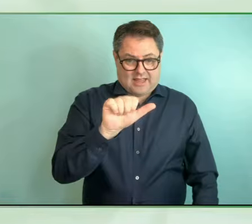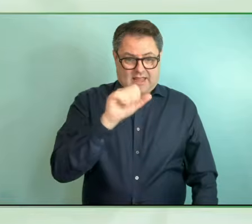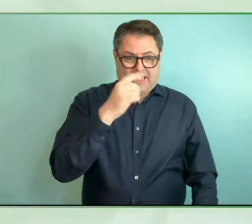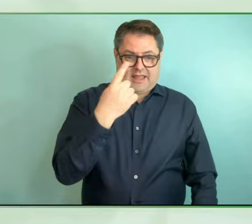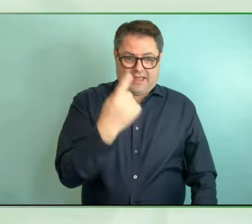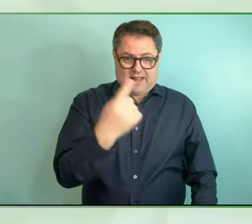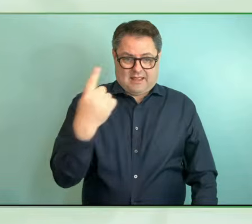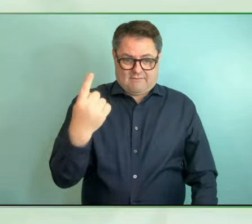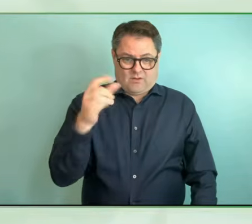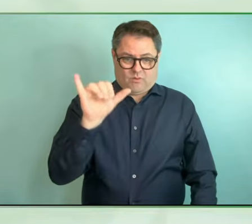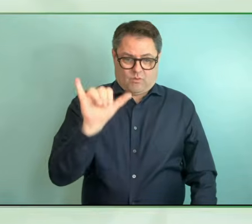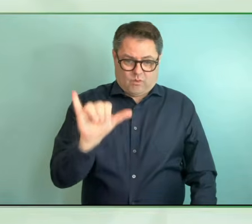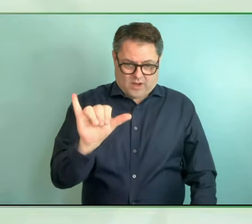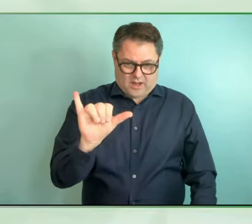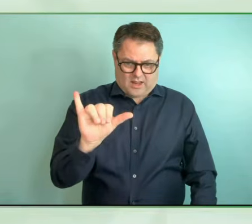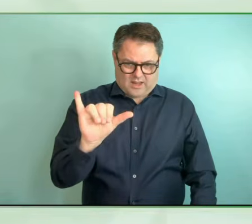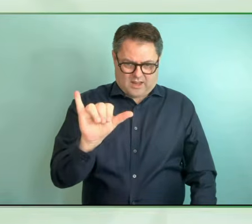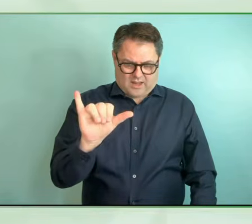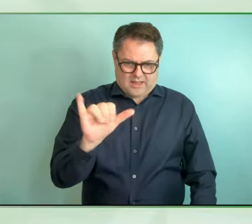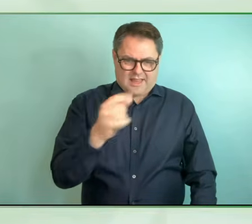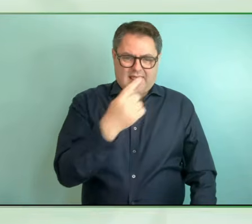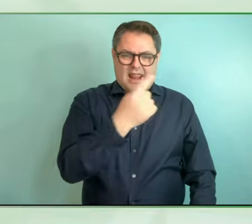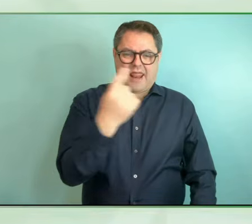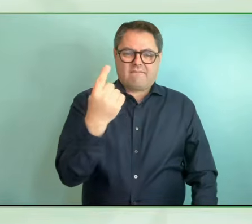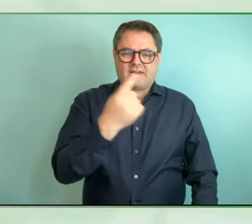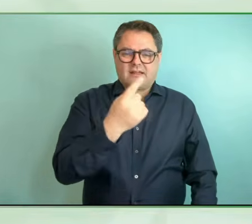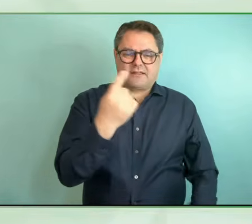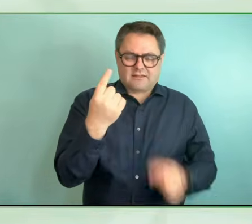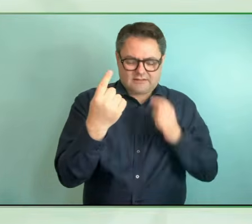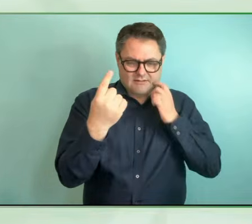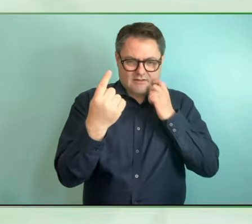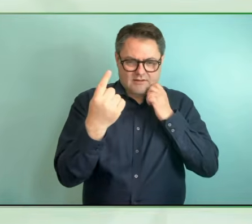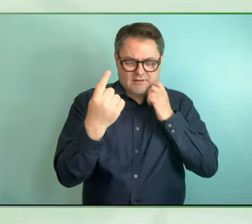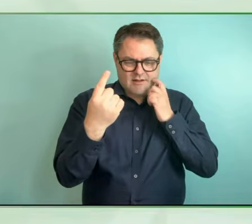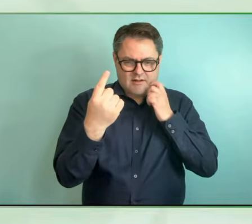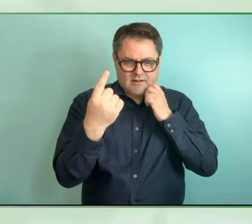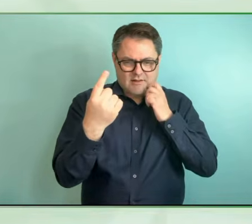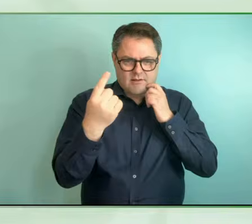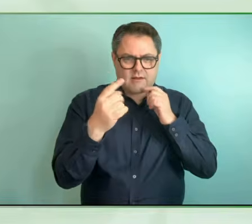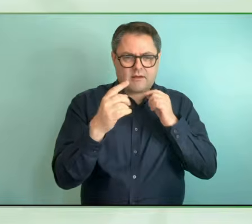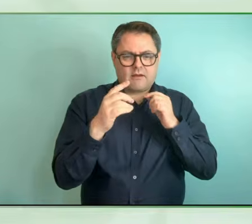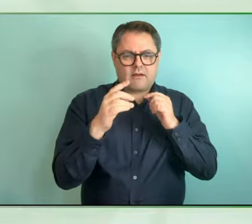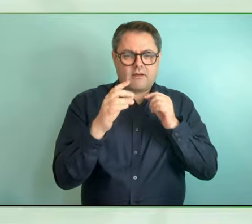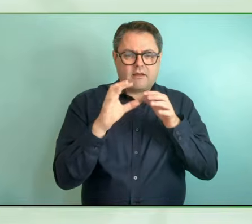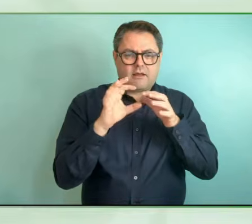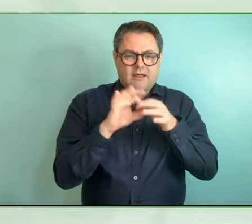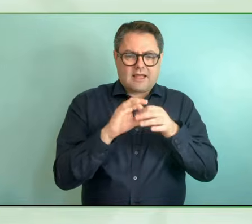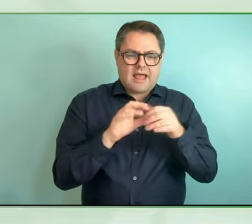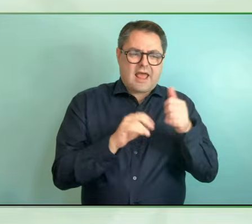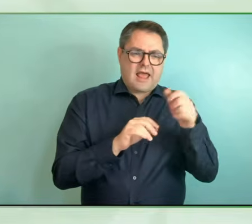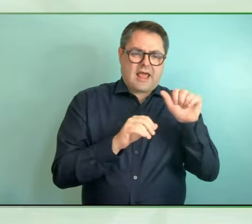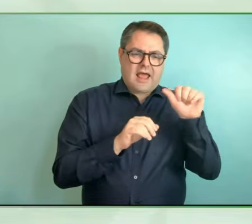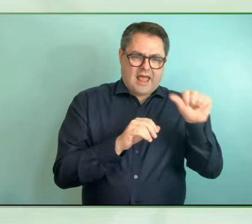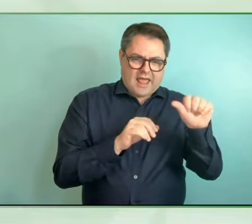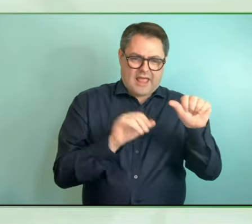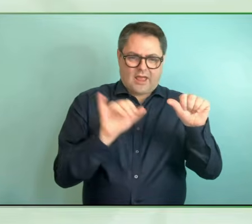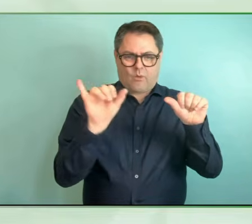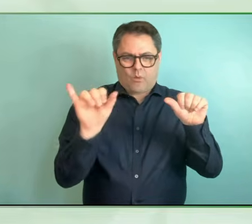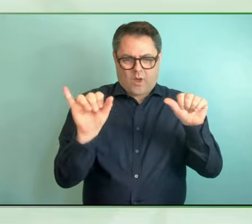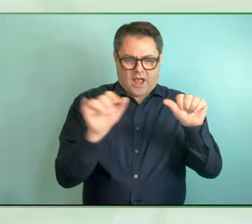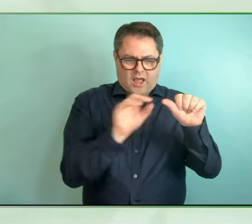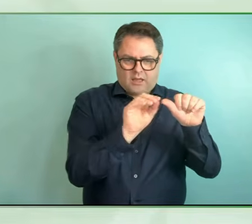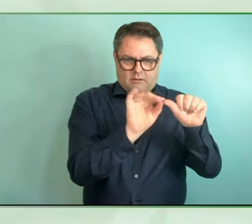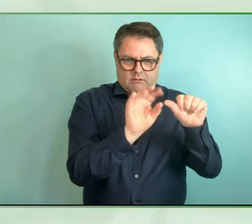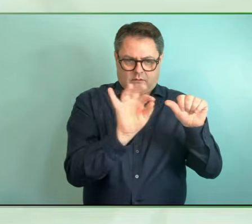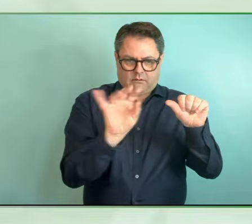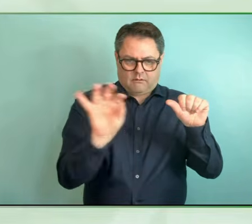A11y, and the 11 stands for the 11 letters in between the A and the Y in accessibility. So what it